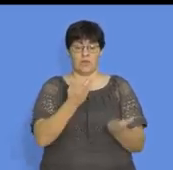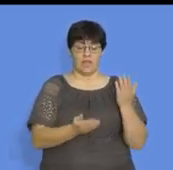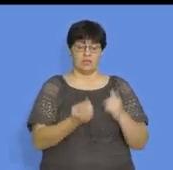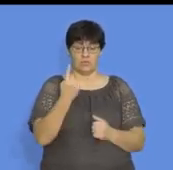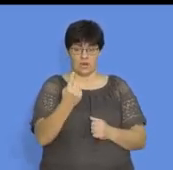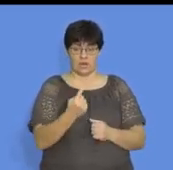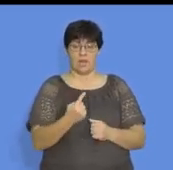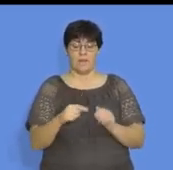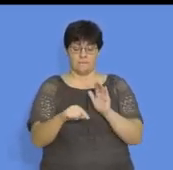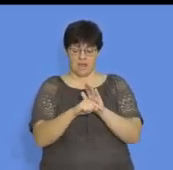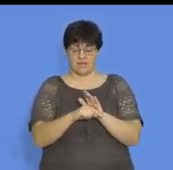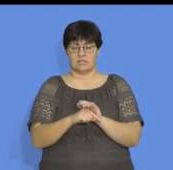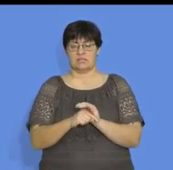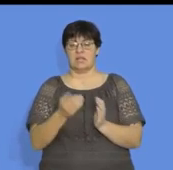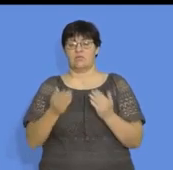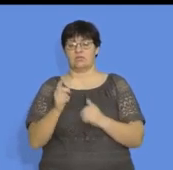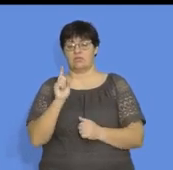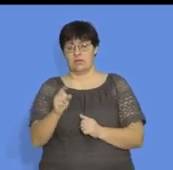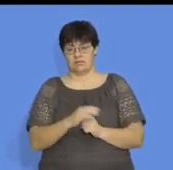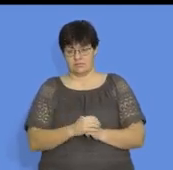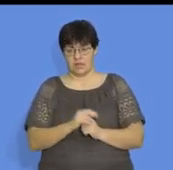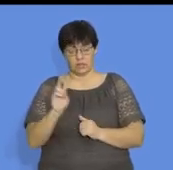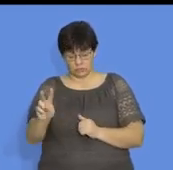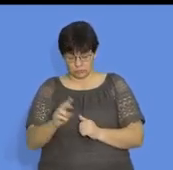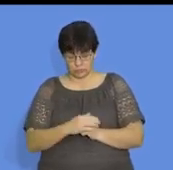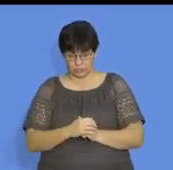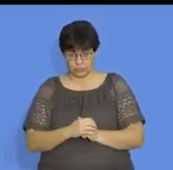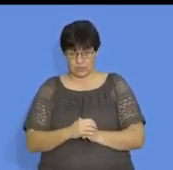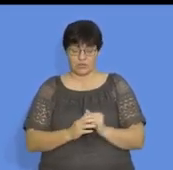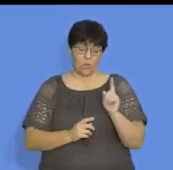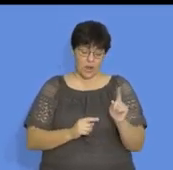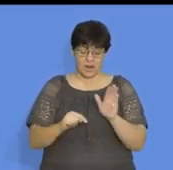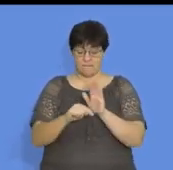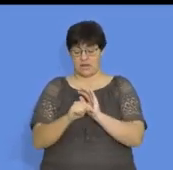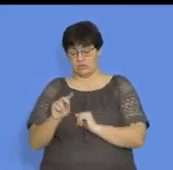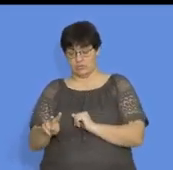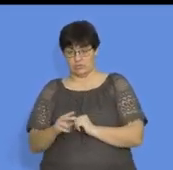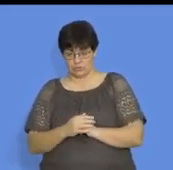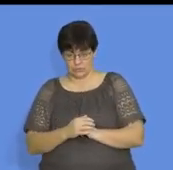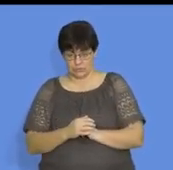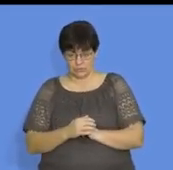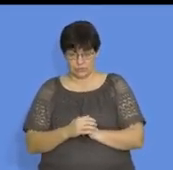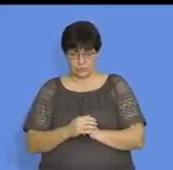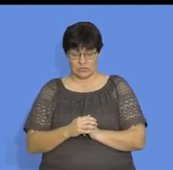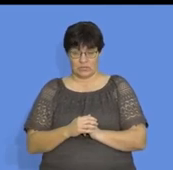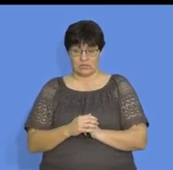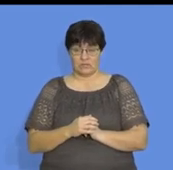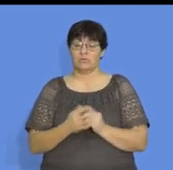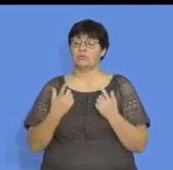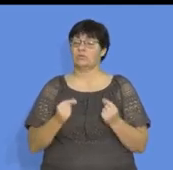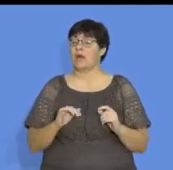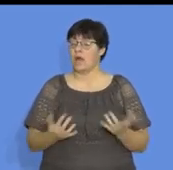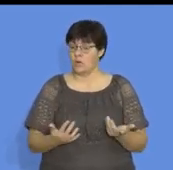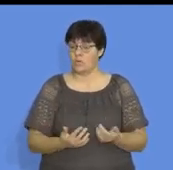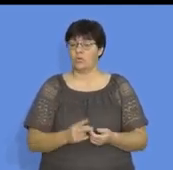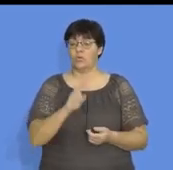1 minus equation 2. So it will be equation 1 minus equation number 2. So to do that,